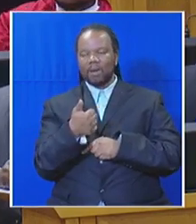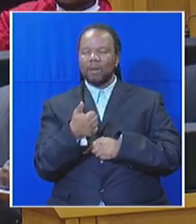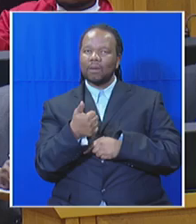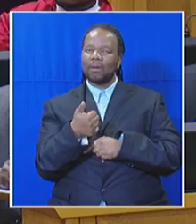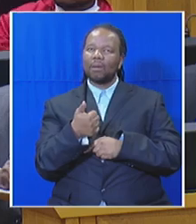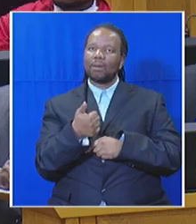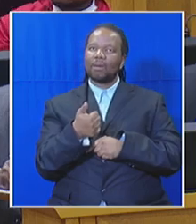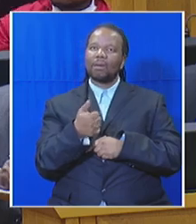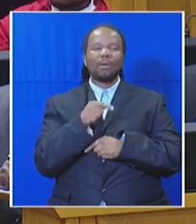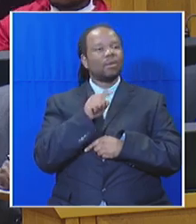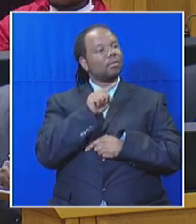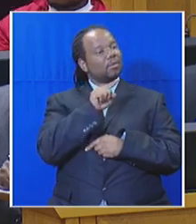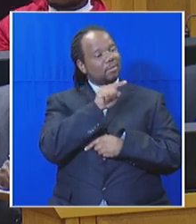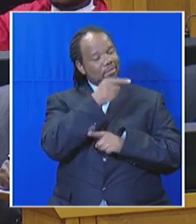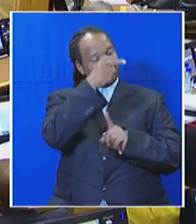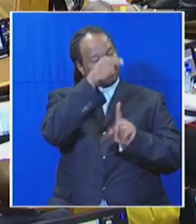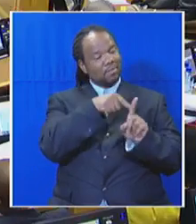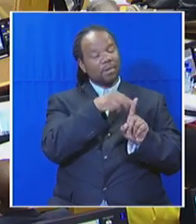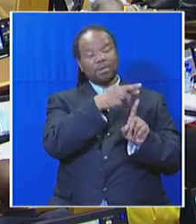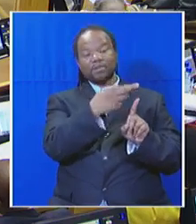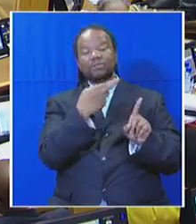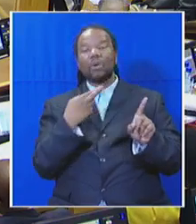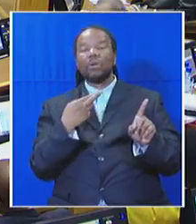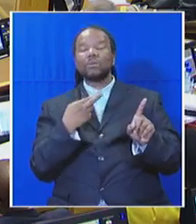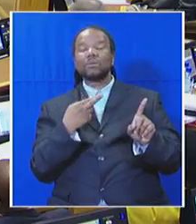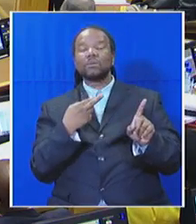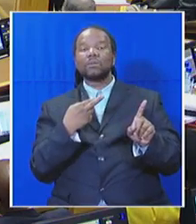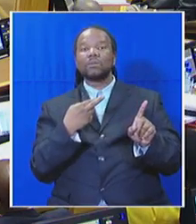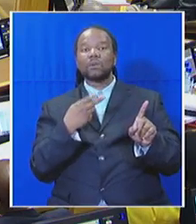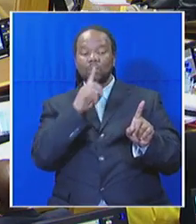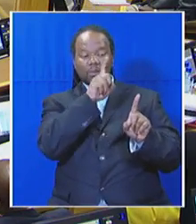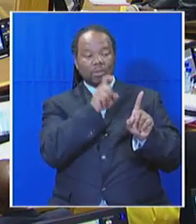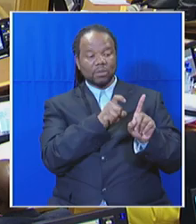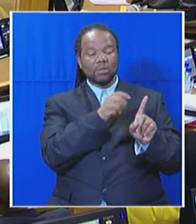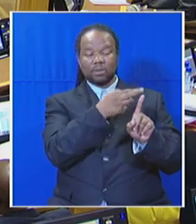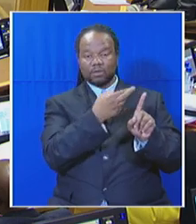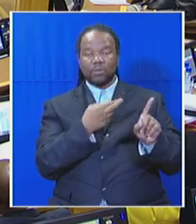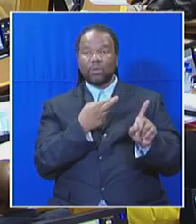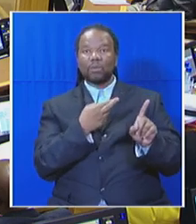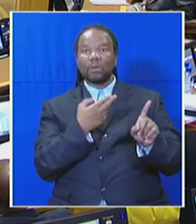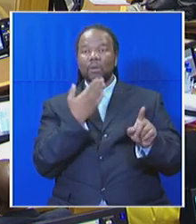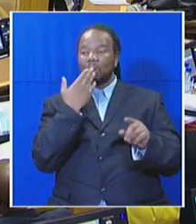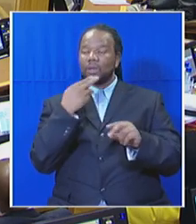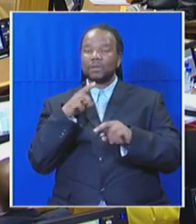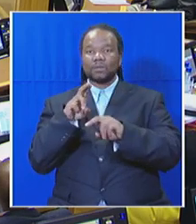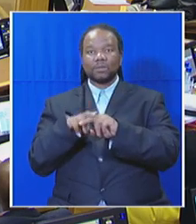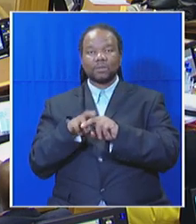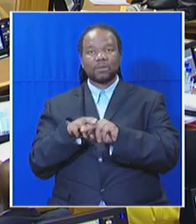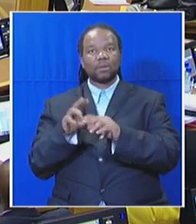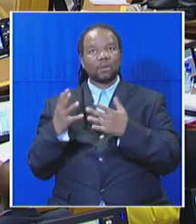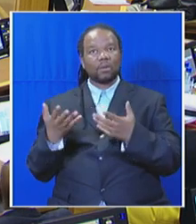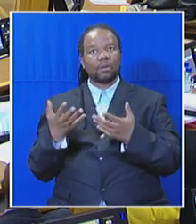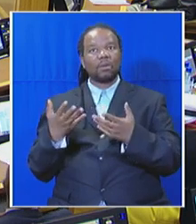kakuhle. Ewe. Honorable Sonti. Ewe. Khawuhlale phansi sisi. Ihleli kodwa ndiyayivinto le. Musa